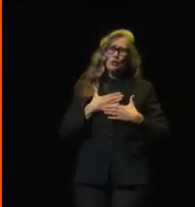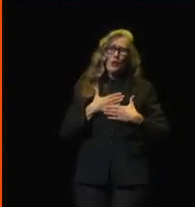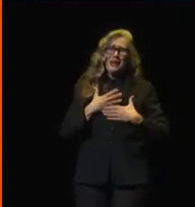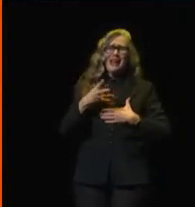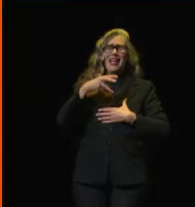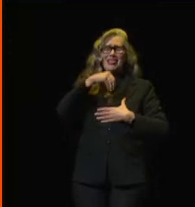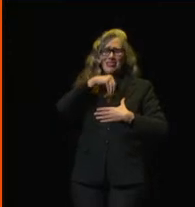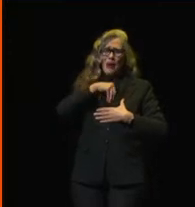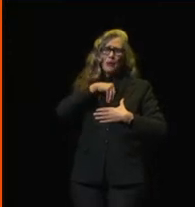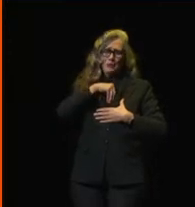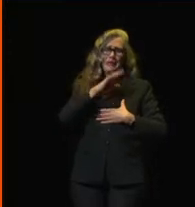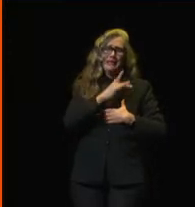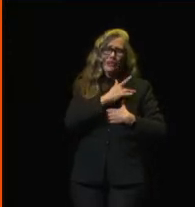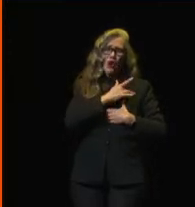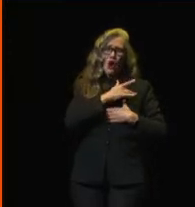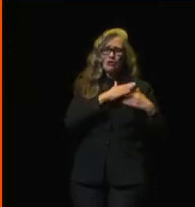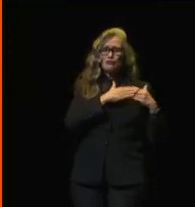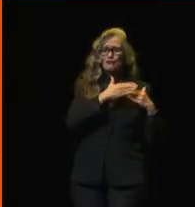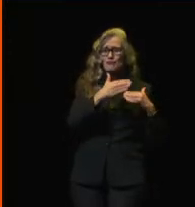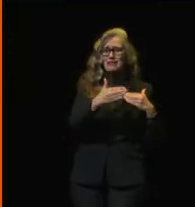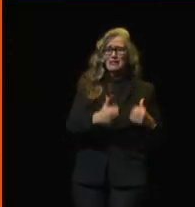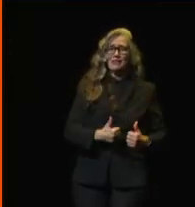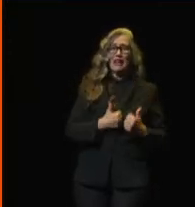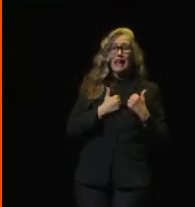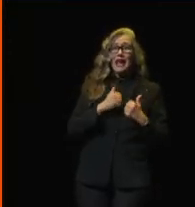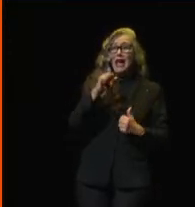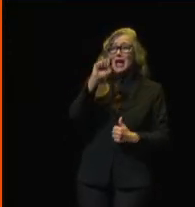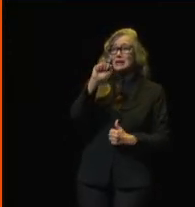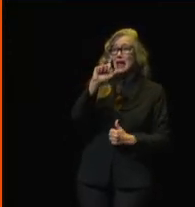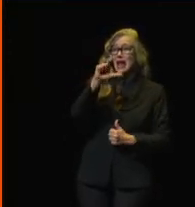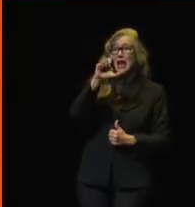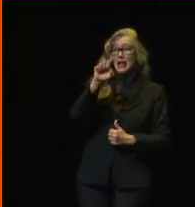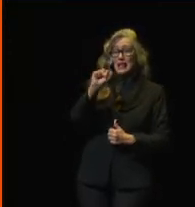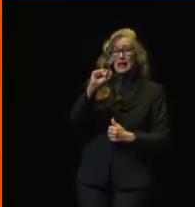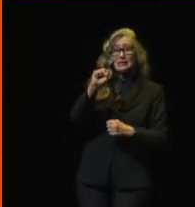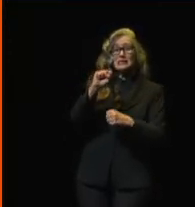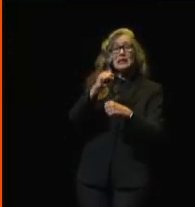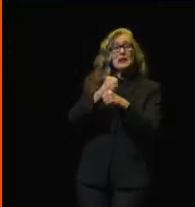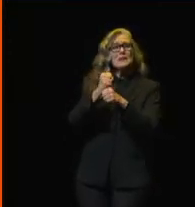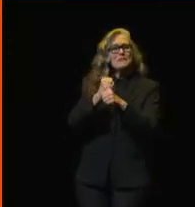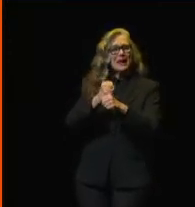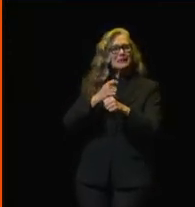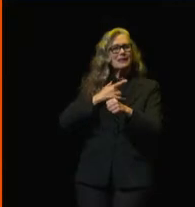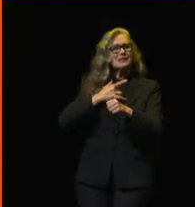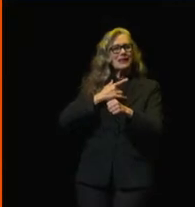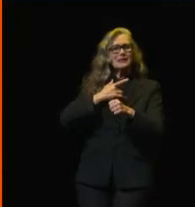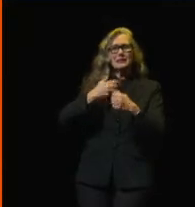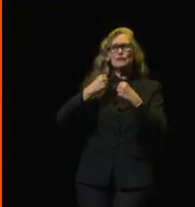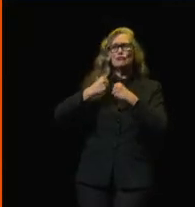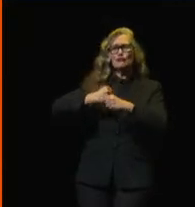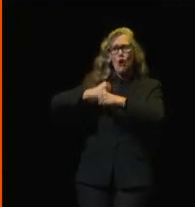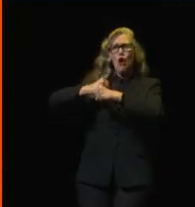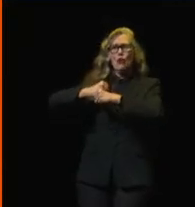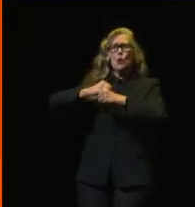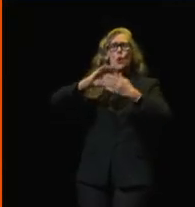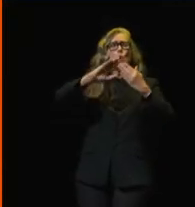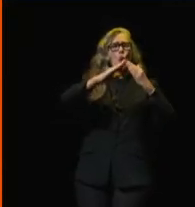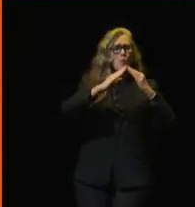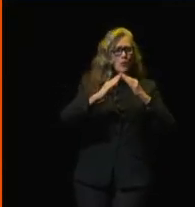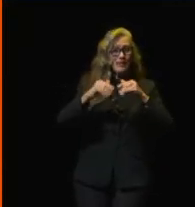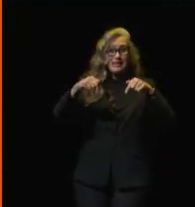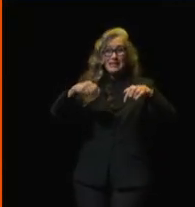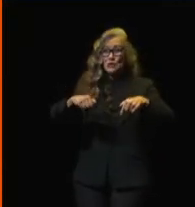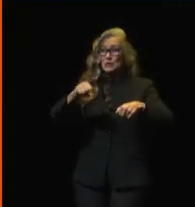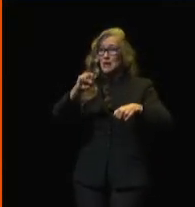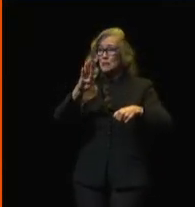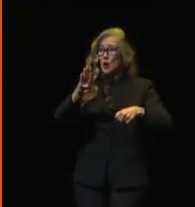ALS also brought us a deep sense of community, both in our adopted home of Santa Barbara and in the wider world. I've said